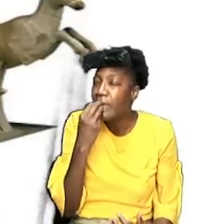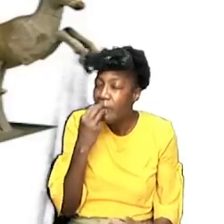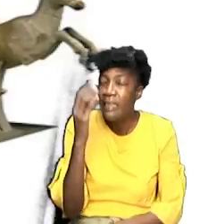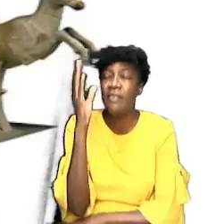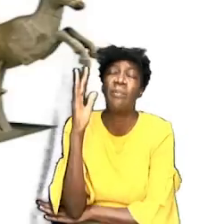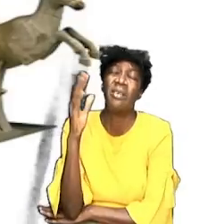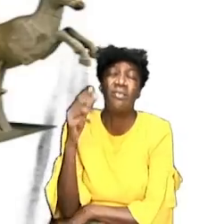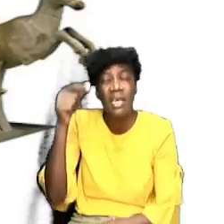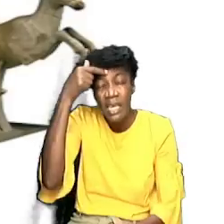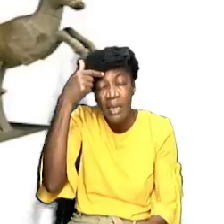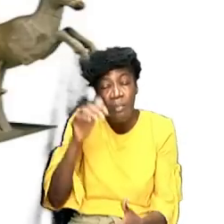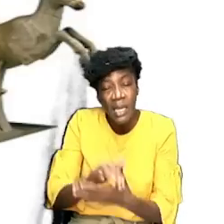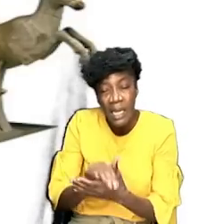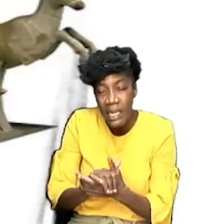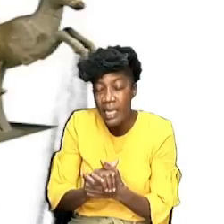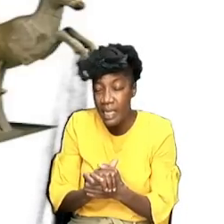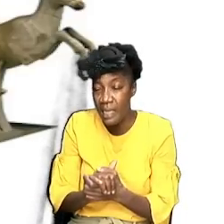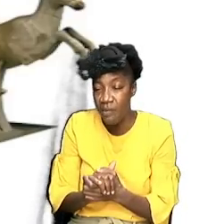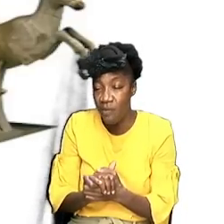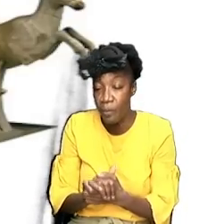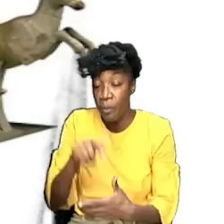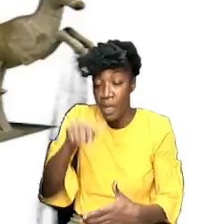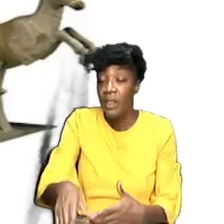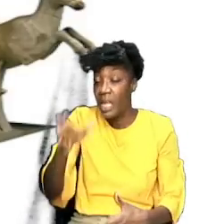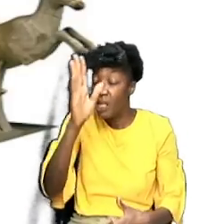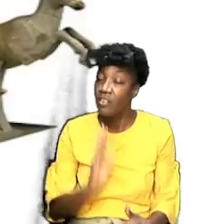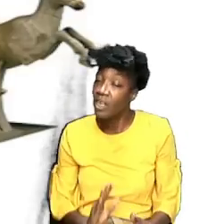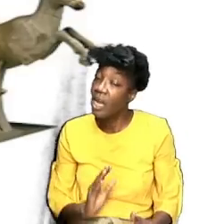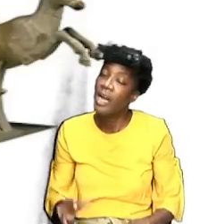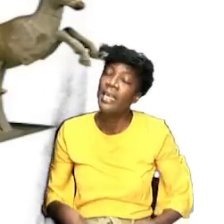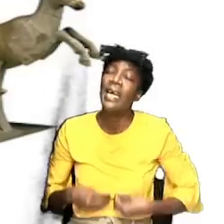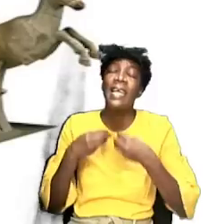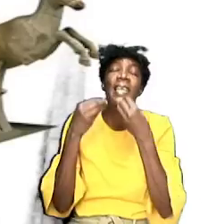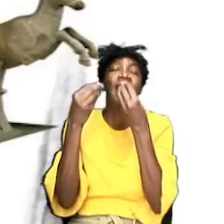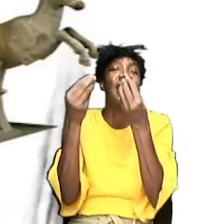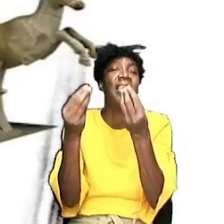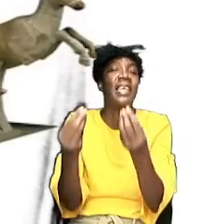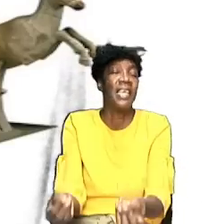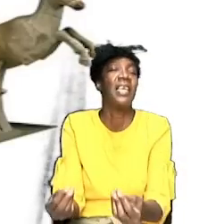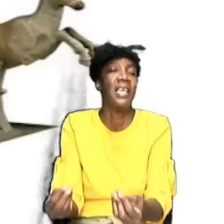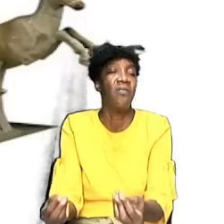believing that this goddess Artemis would have